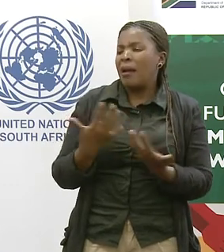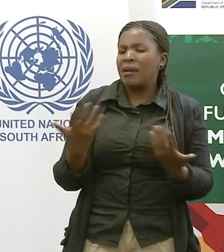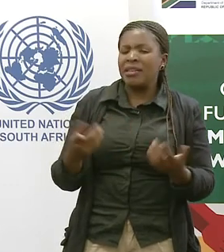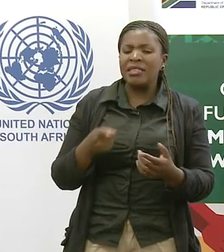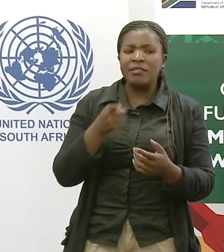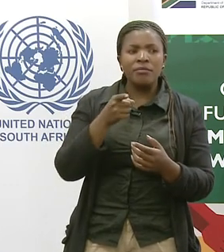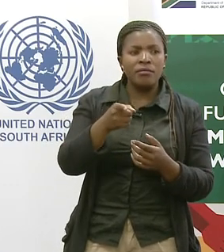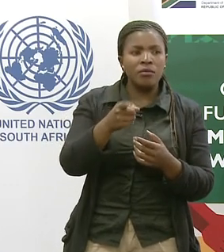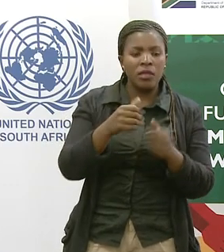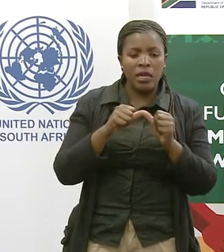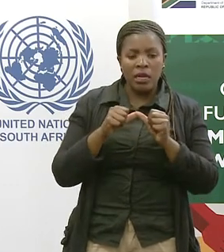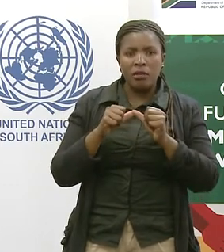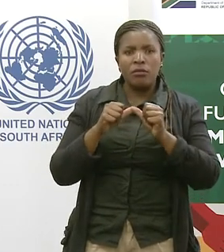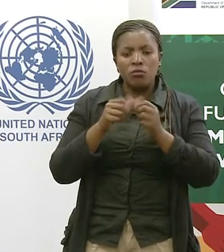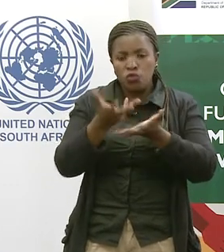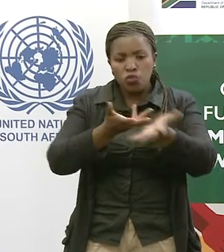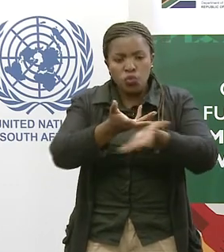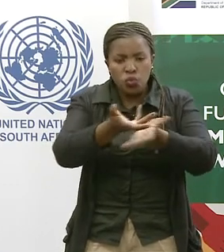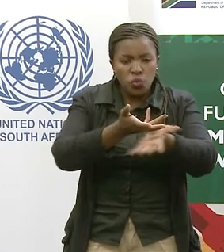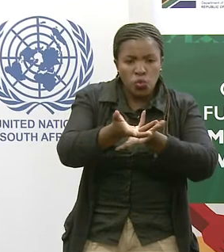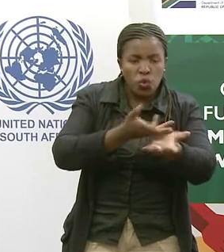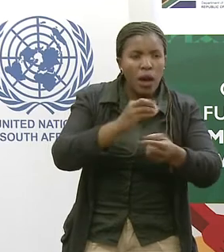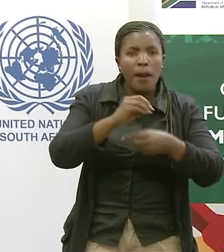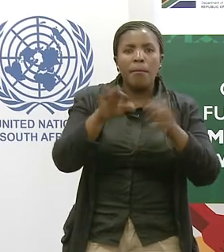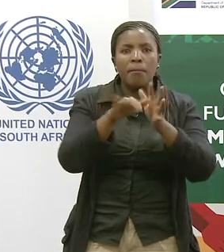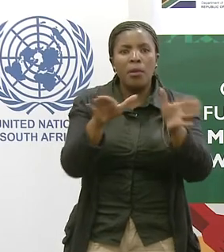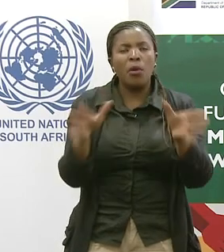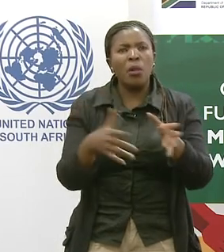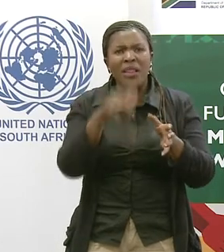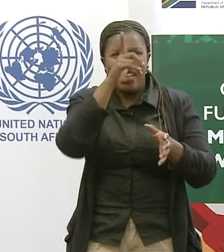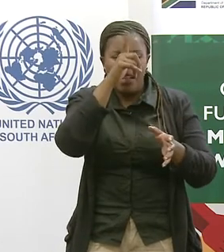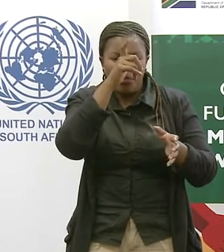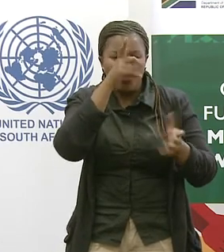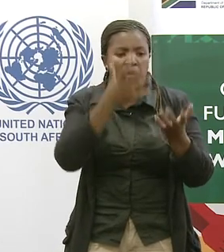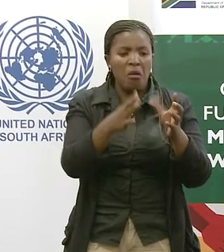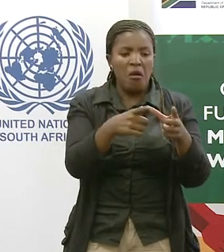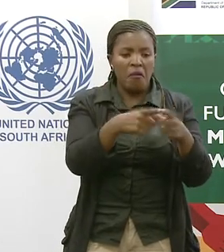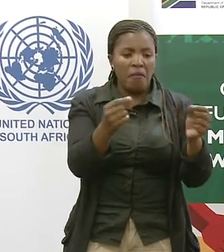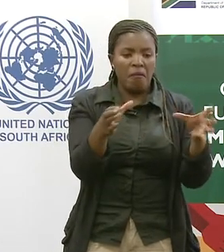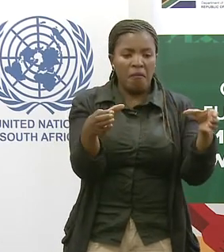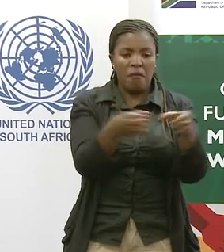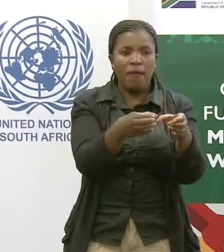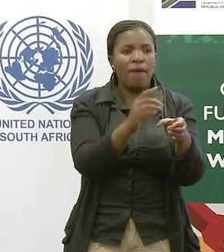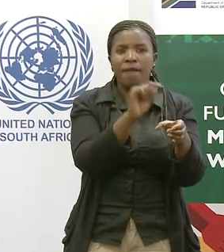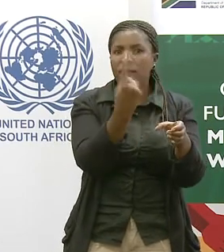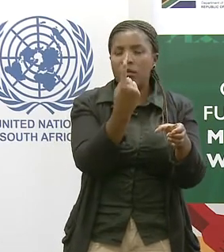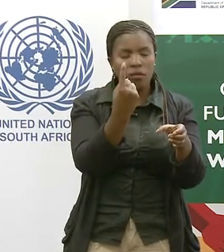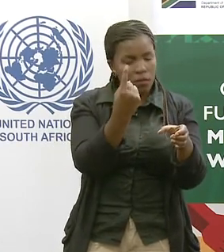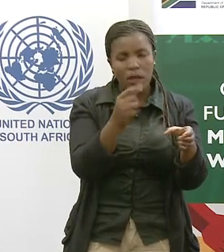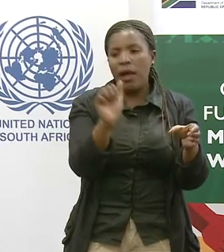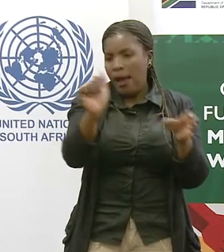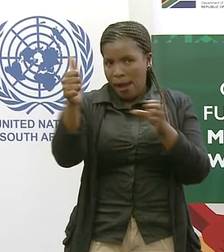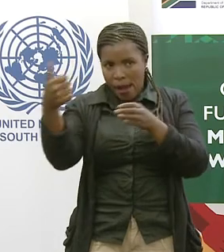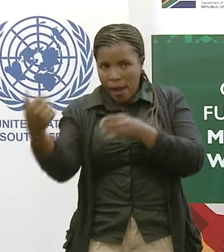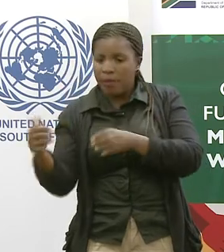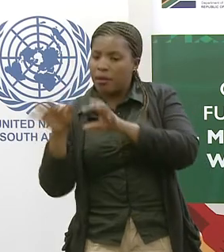who are dealing with that. This dialogue should involve society, because I think all of us within society have